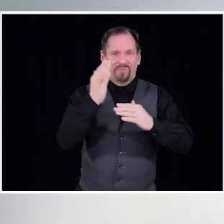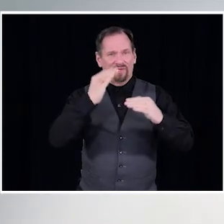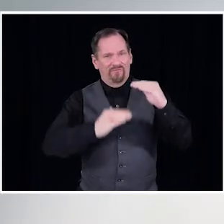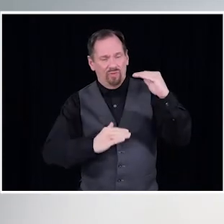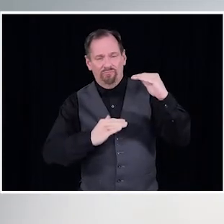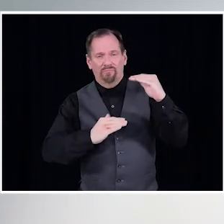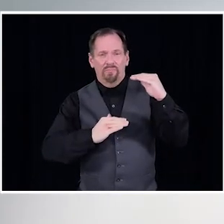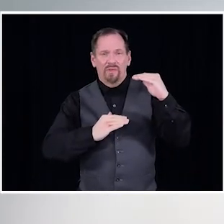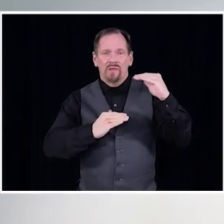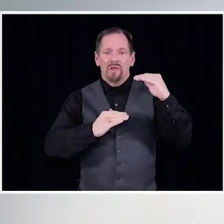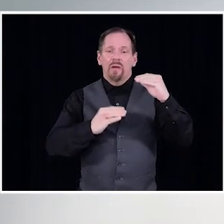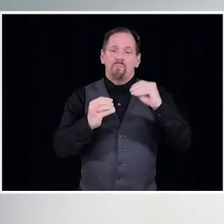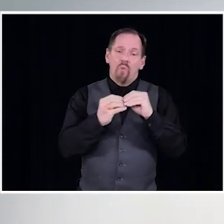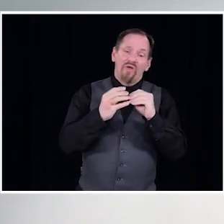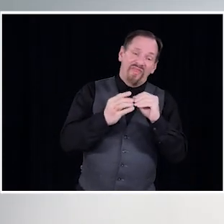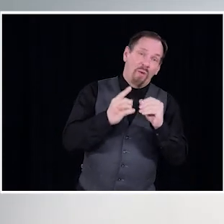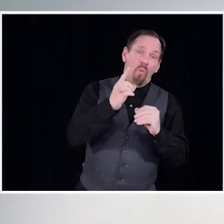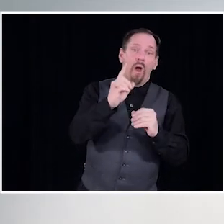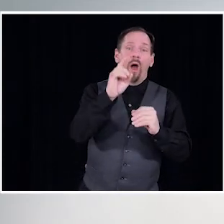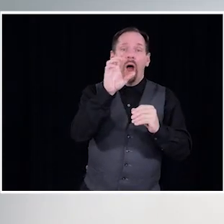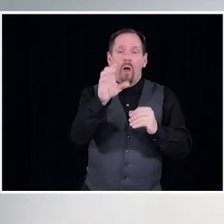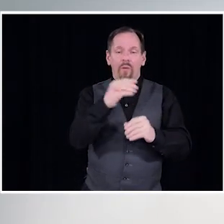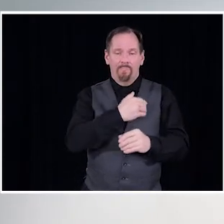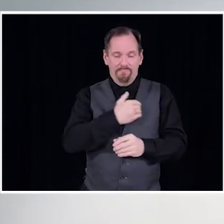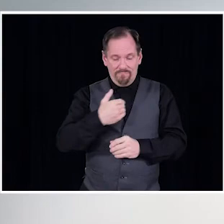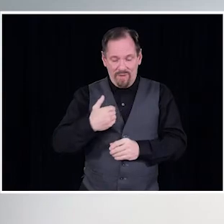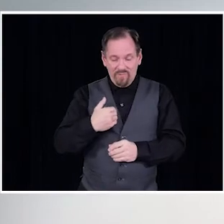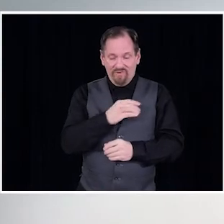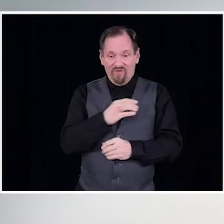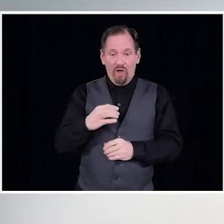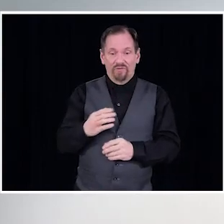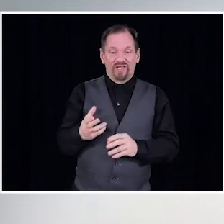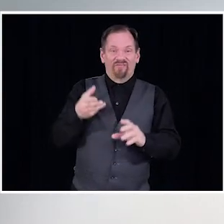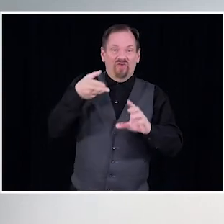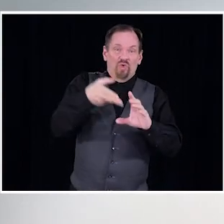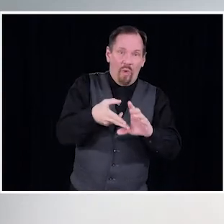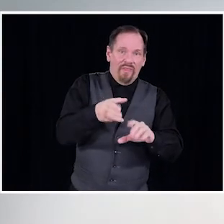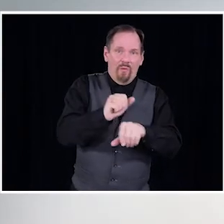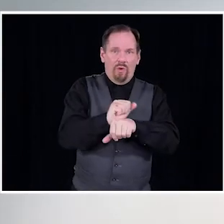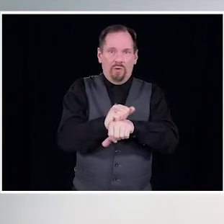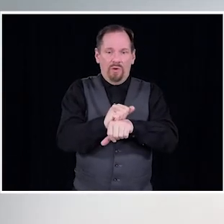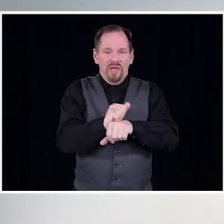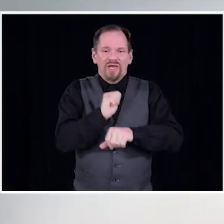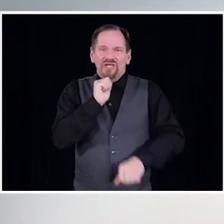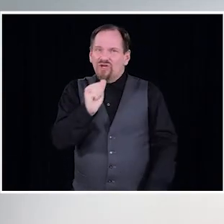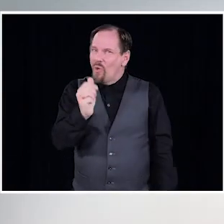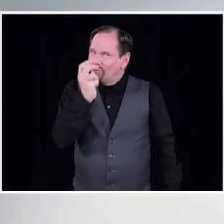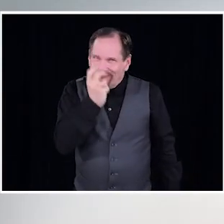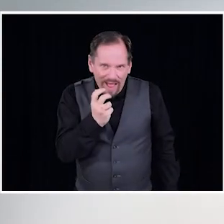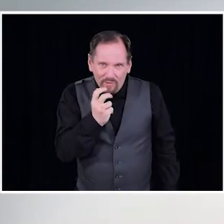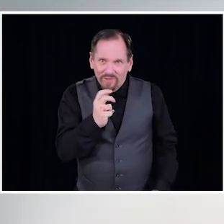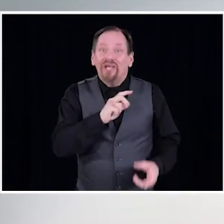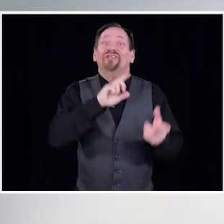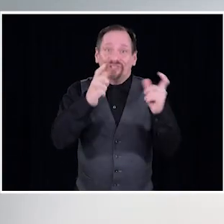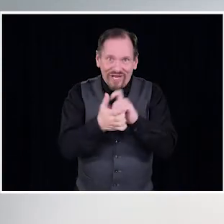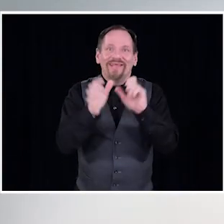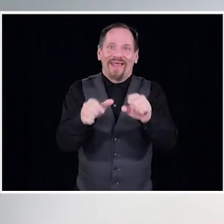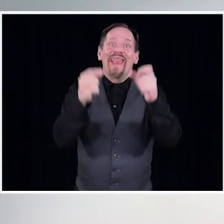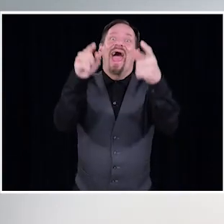And I'm proud to say more than 100 members of Congress have joined me in this effort. don't ever doubt that change is